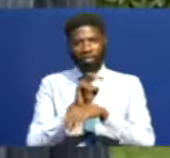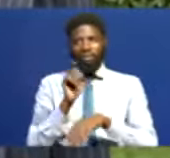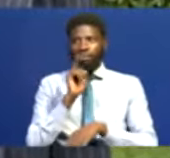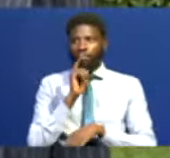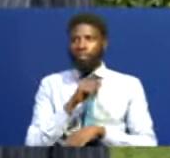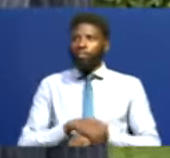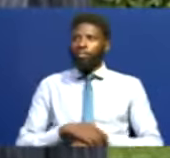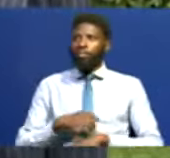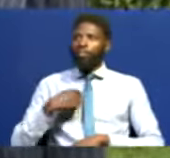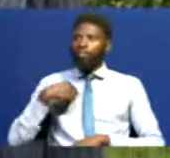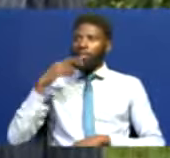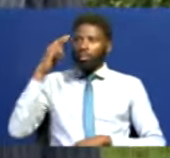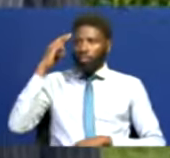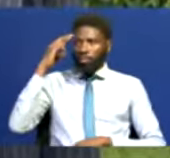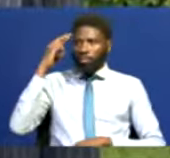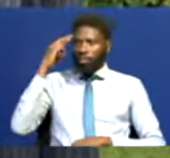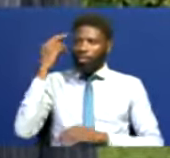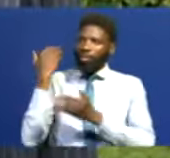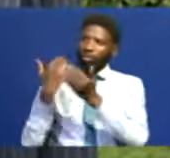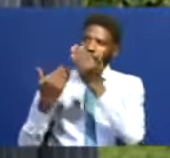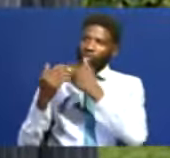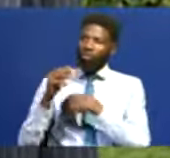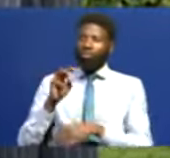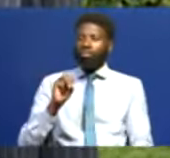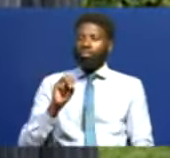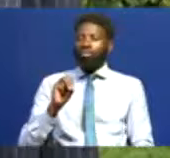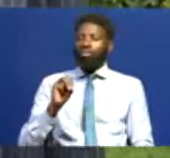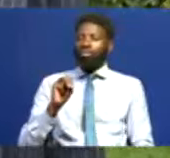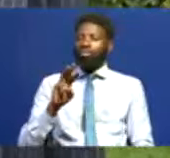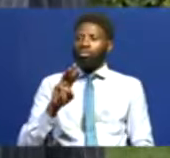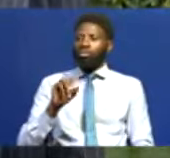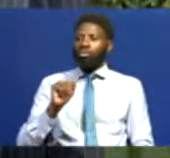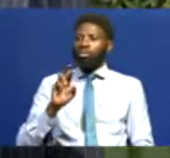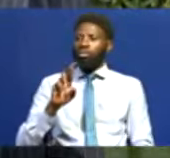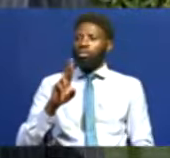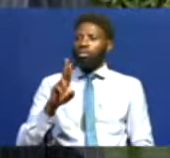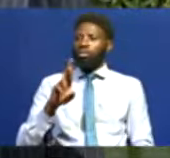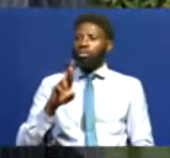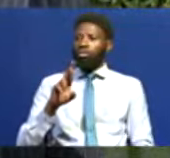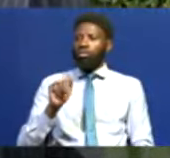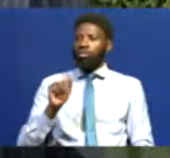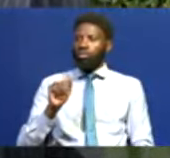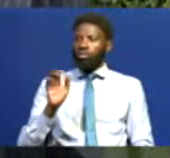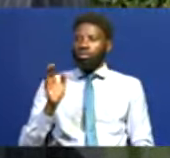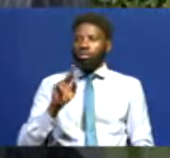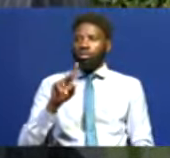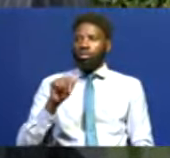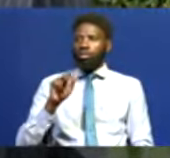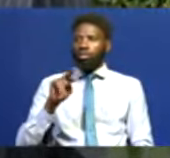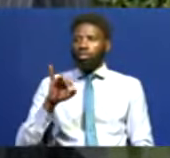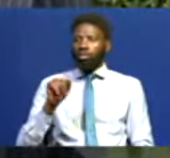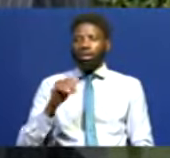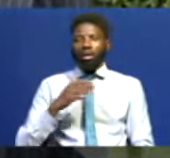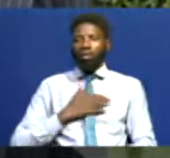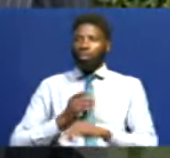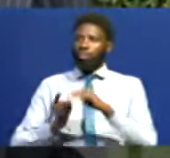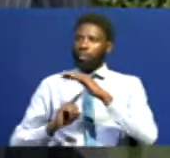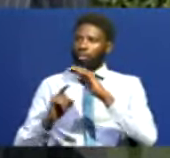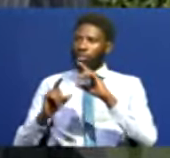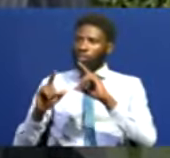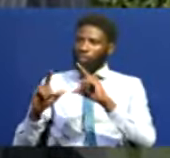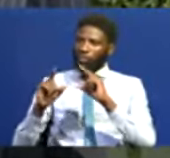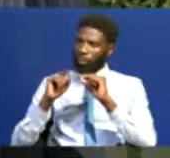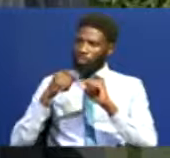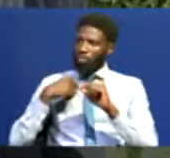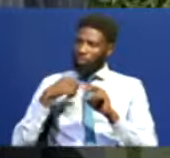time, Waruru Kanja was our minister at that time. So Waruru would call and say, I've been watching and I have not seen an